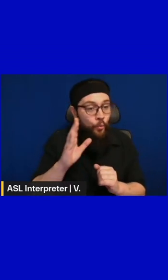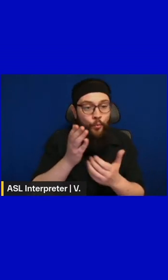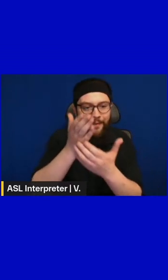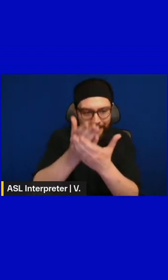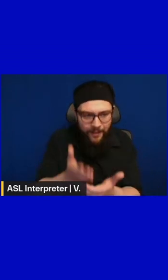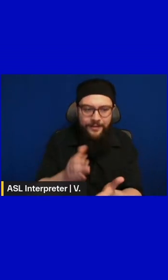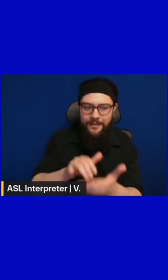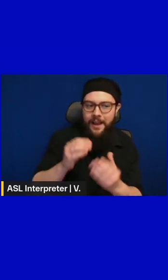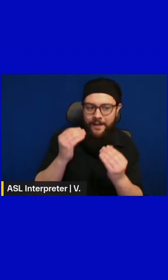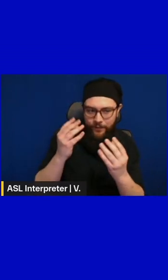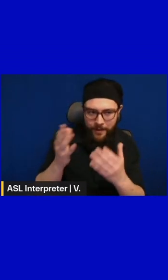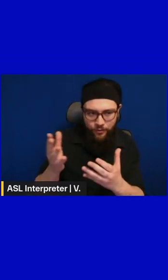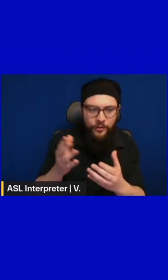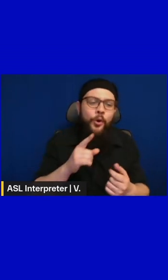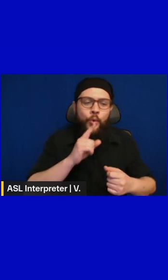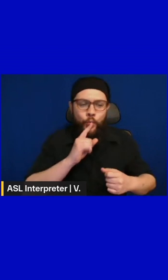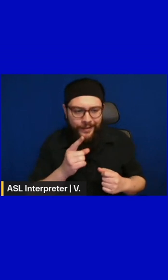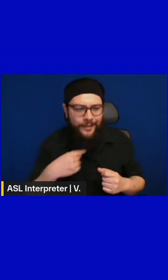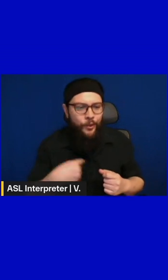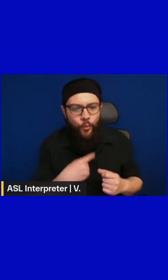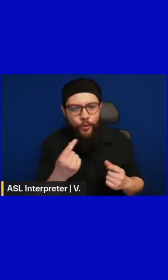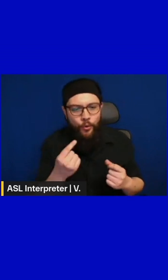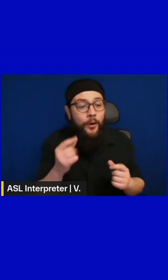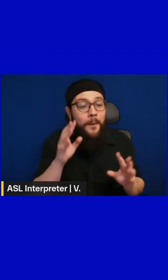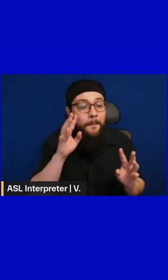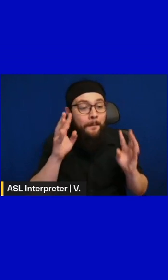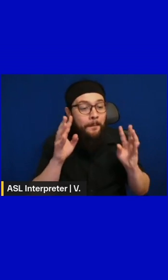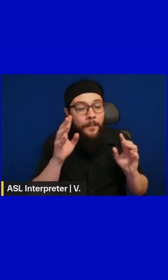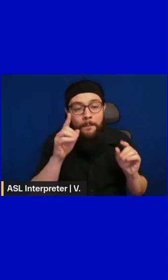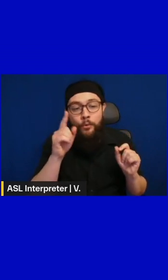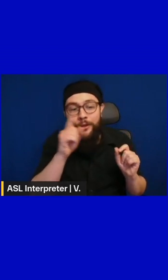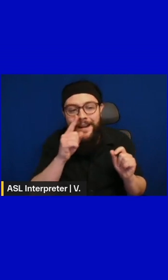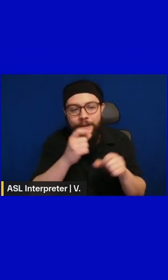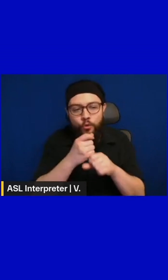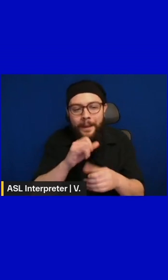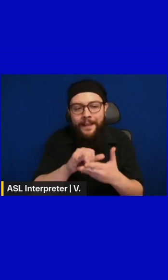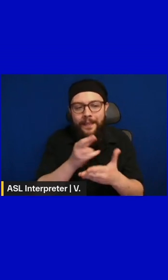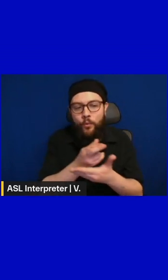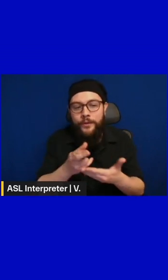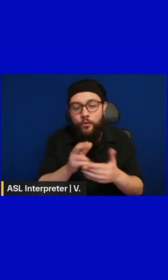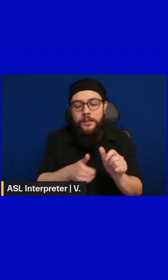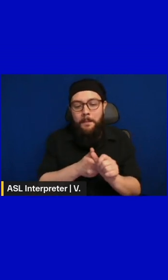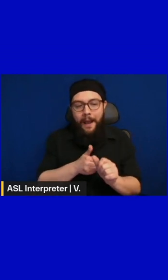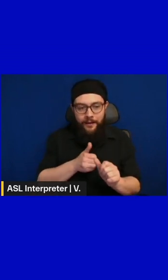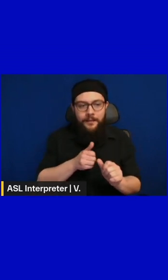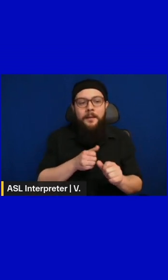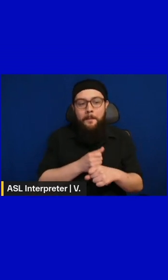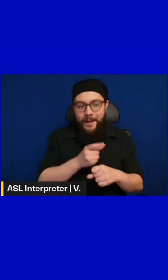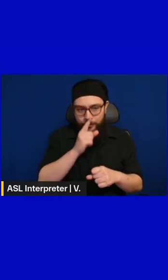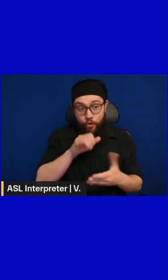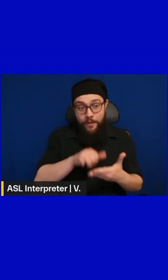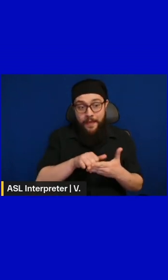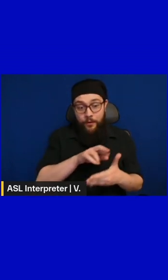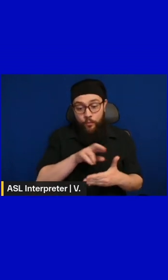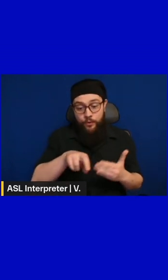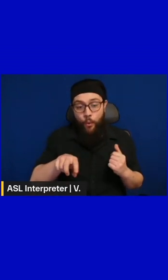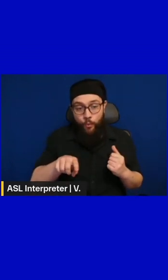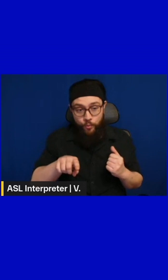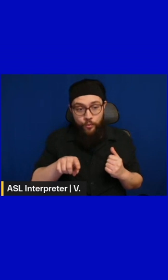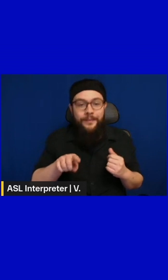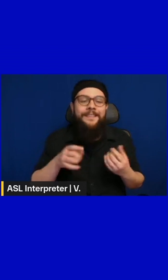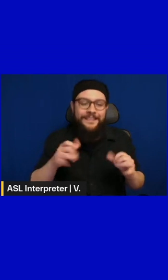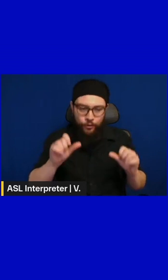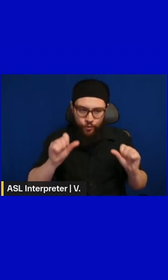So essentially, we're pretending to create the resource in the background and ensuring that the output from that resource can still